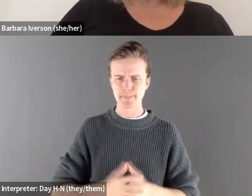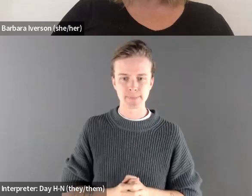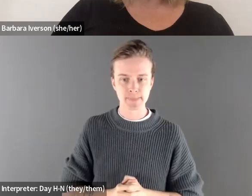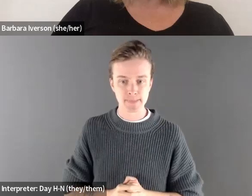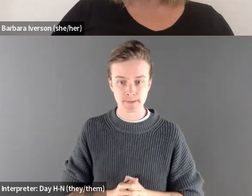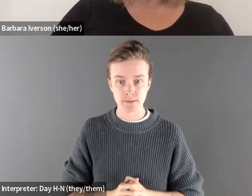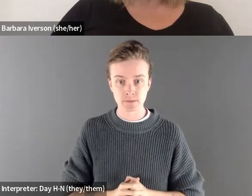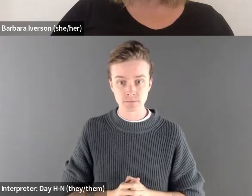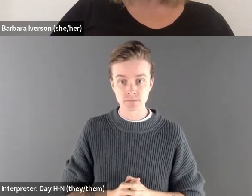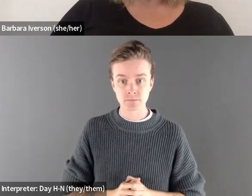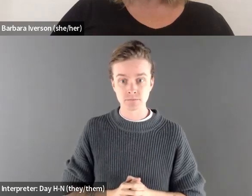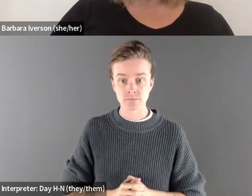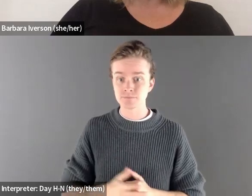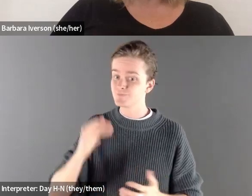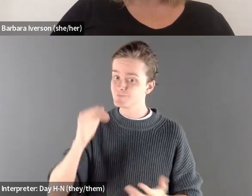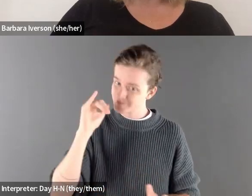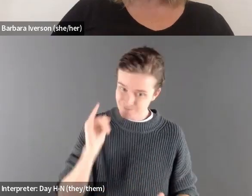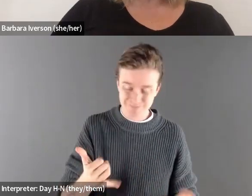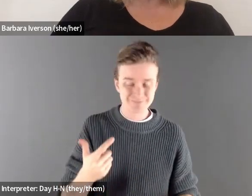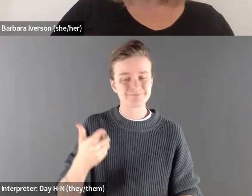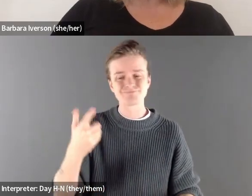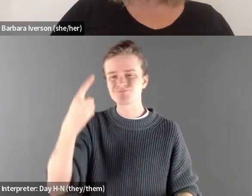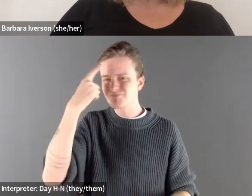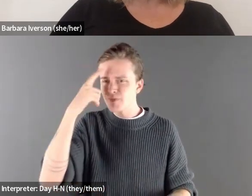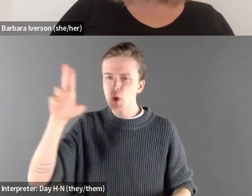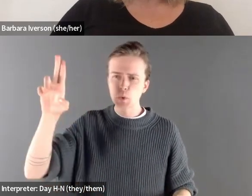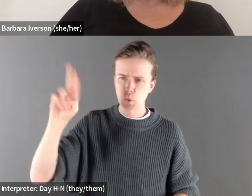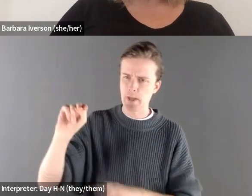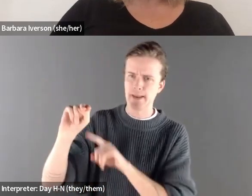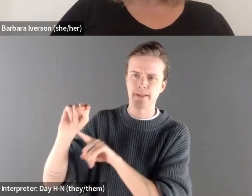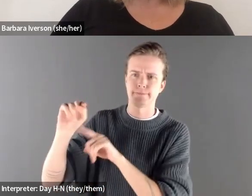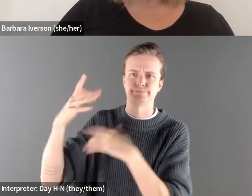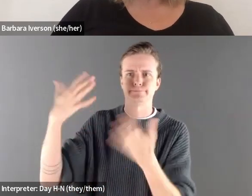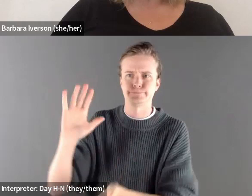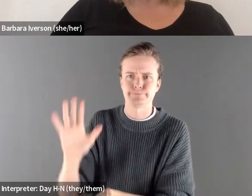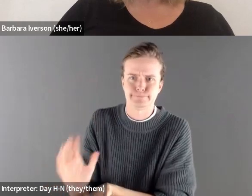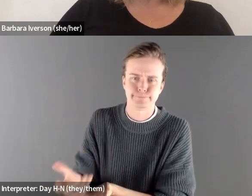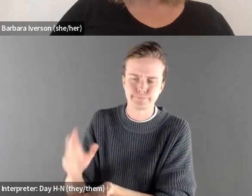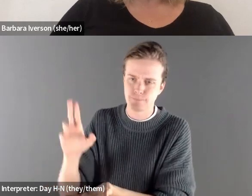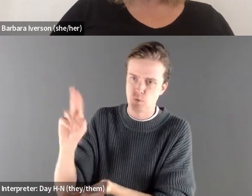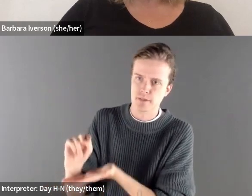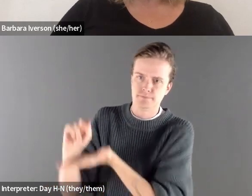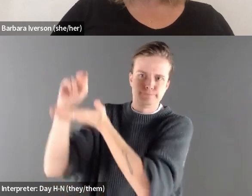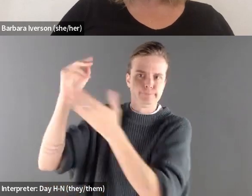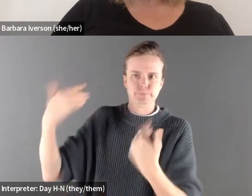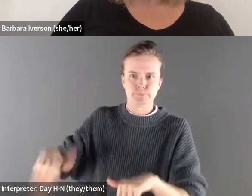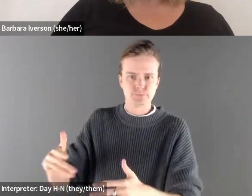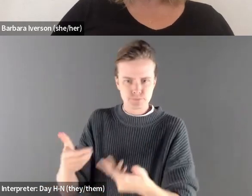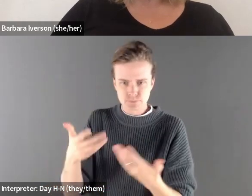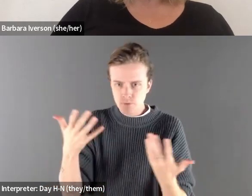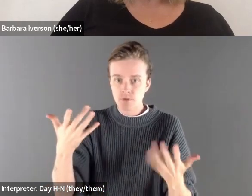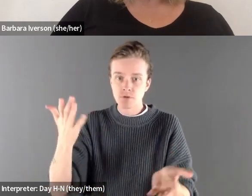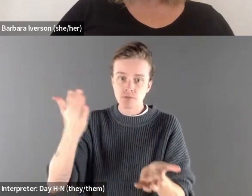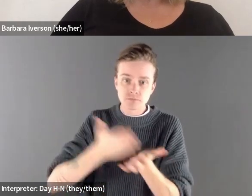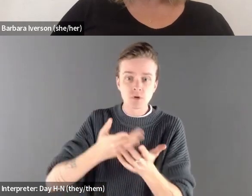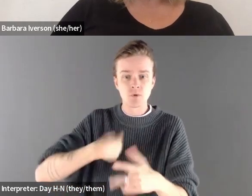UN, different forms and shape. So meaning, for example, we are very active at the